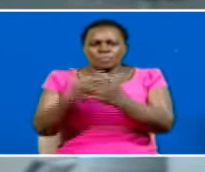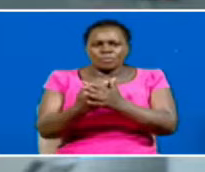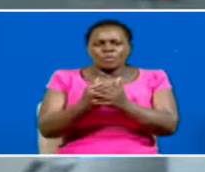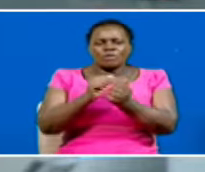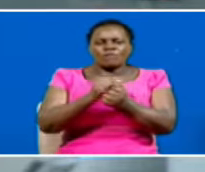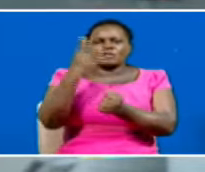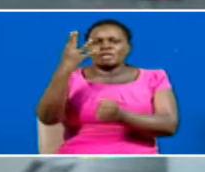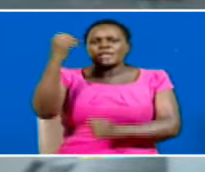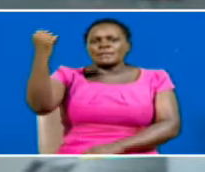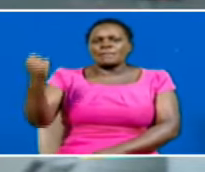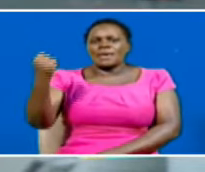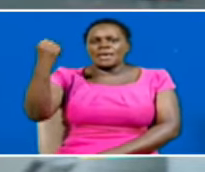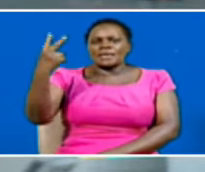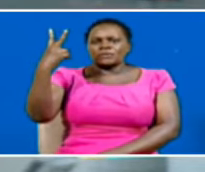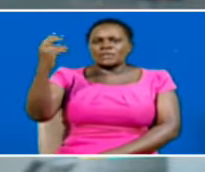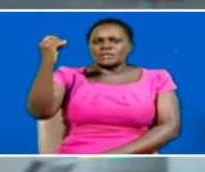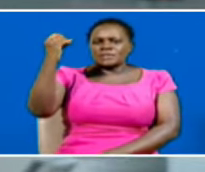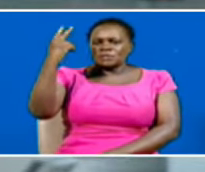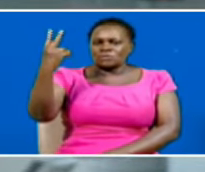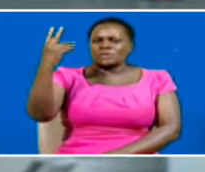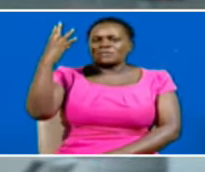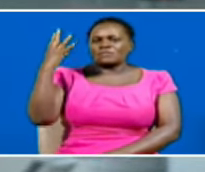14th May 2024.